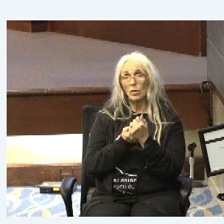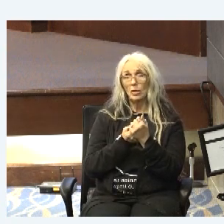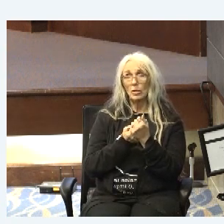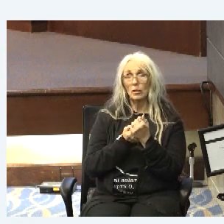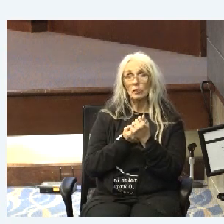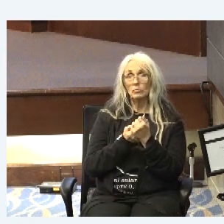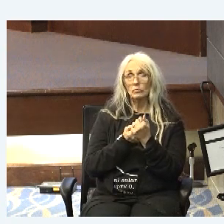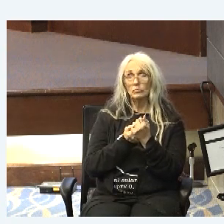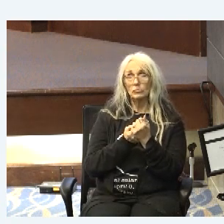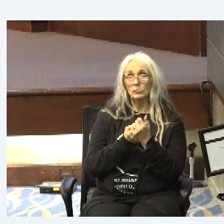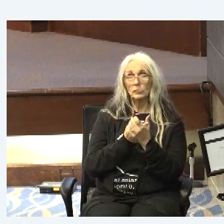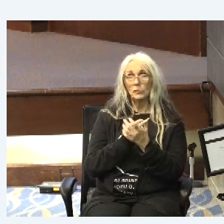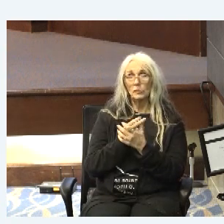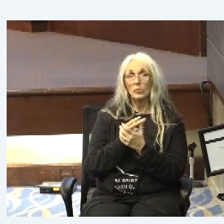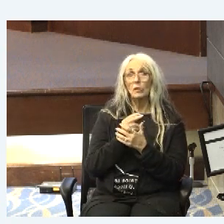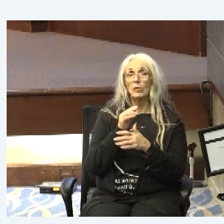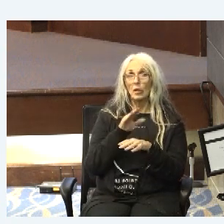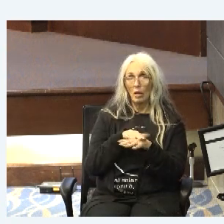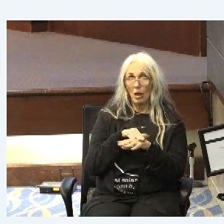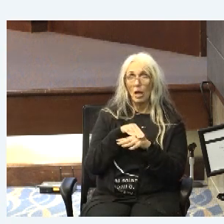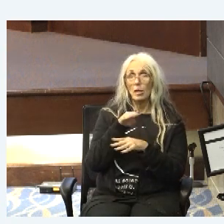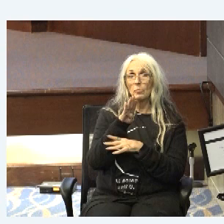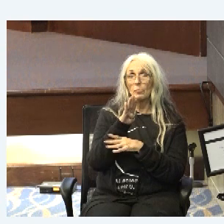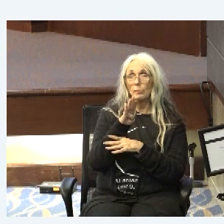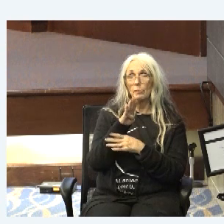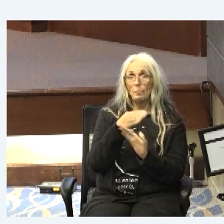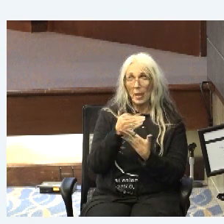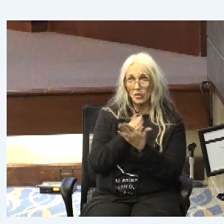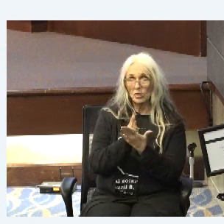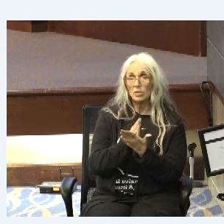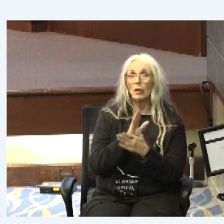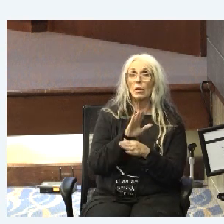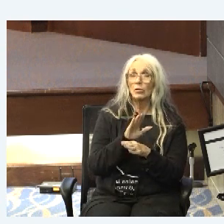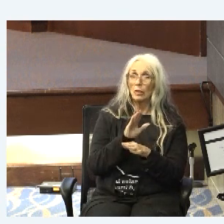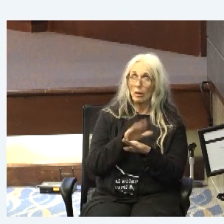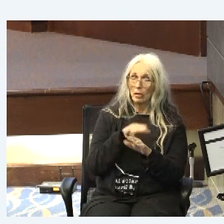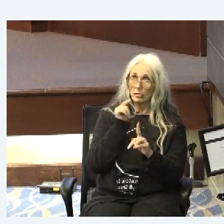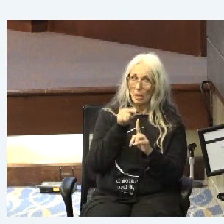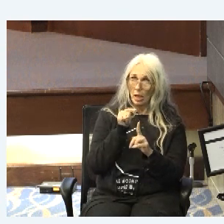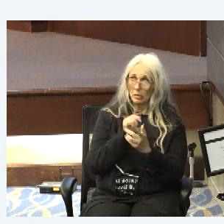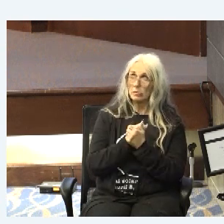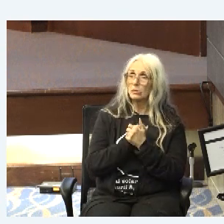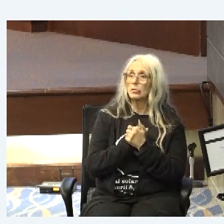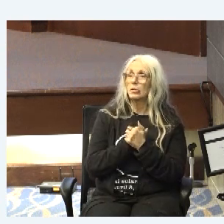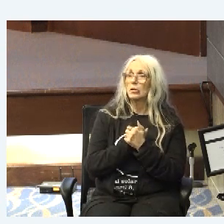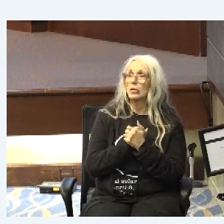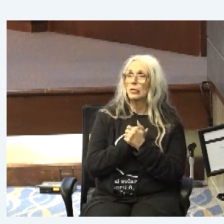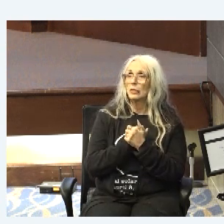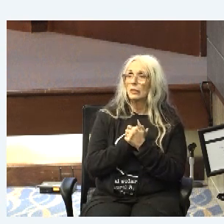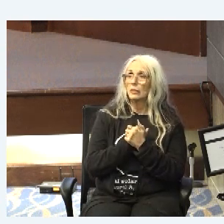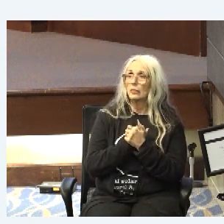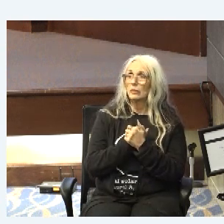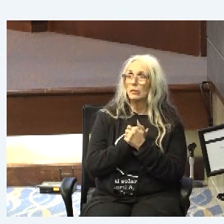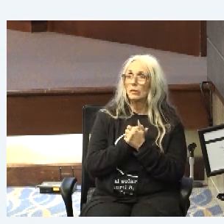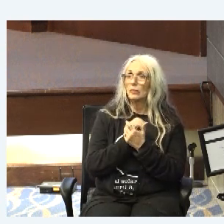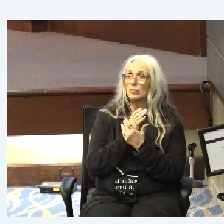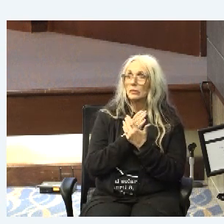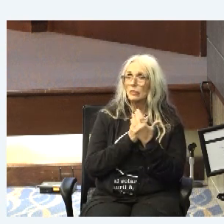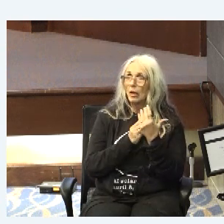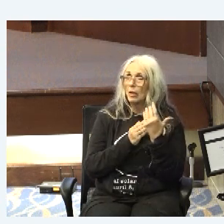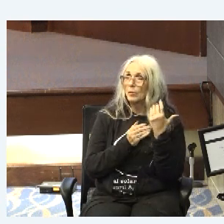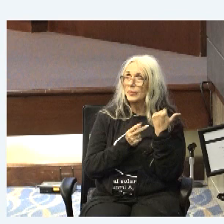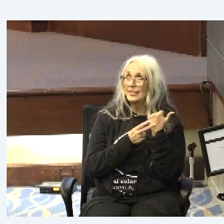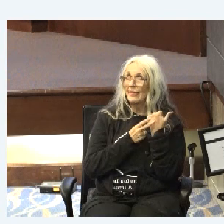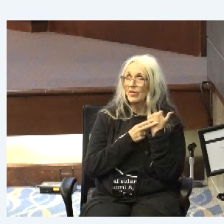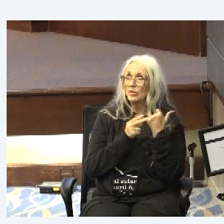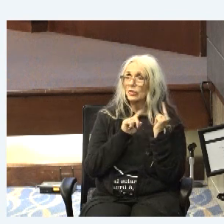on track, on budget, essentially projected to have some savings, which will